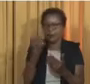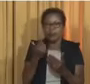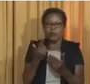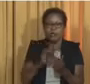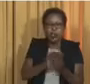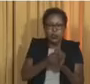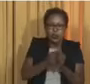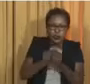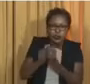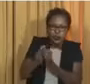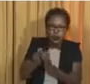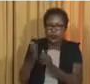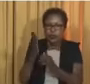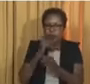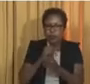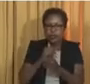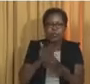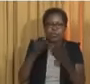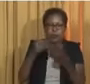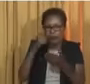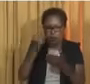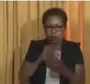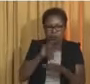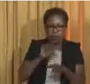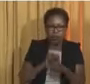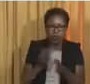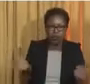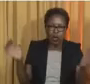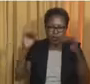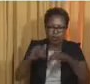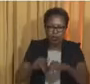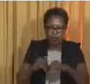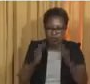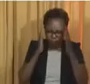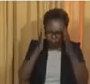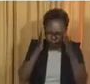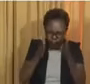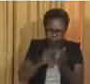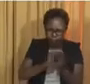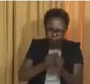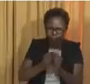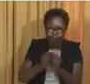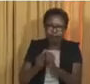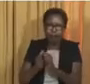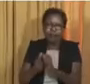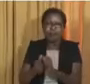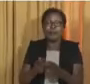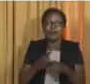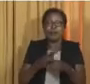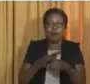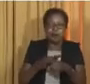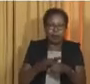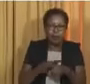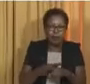merger of the Senate and the House of Representatives to establish a unicameral